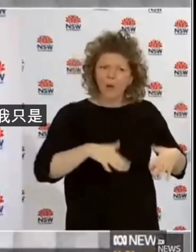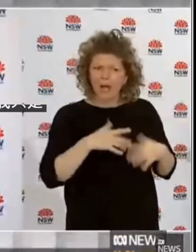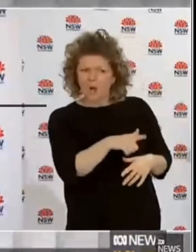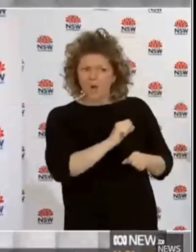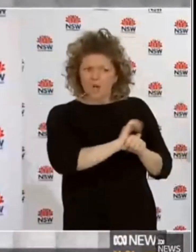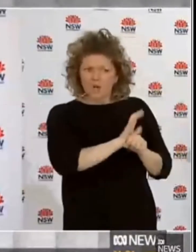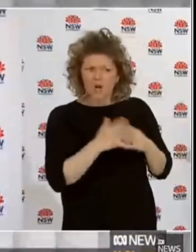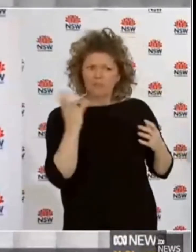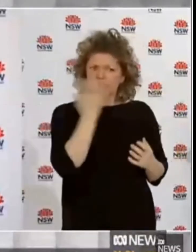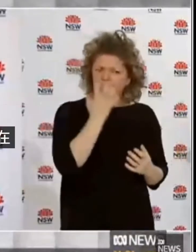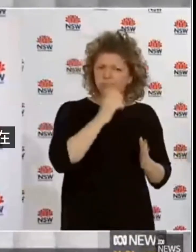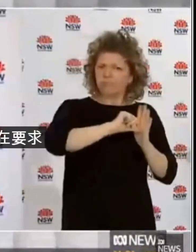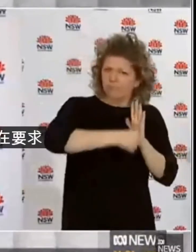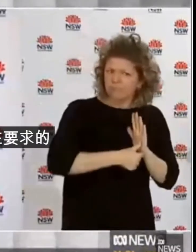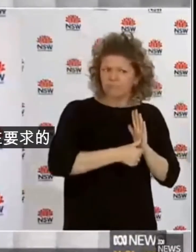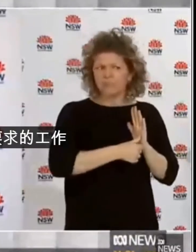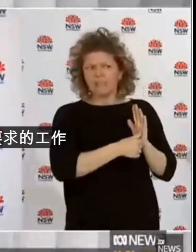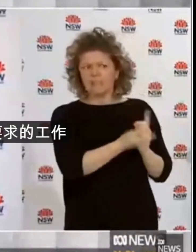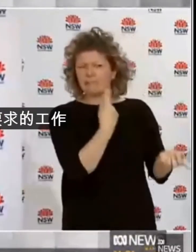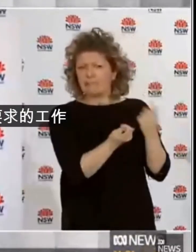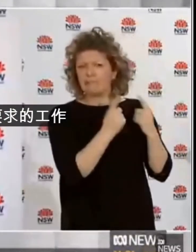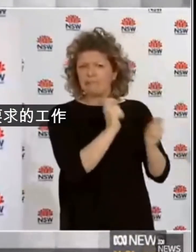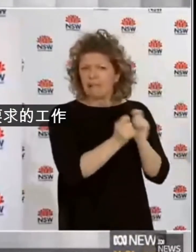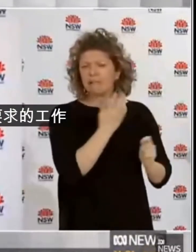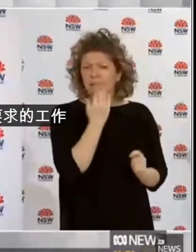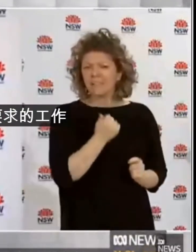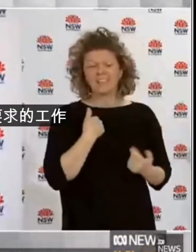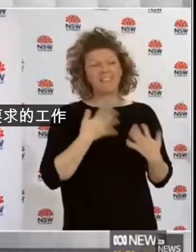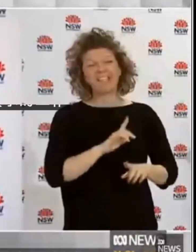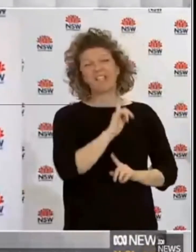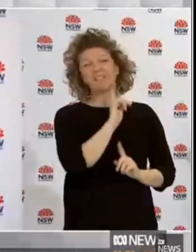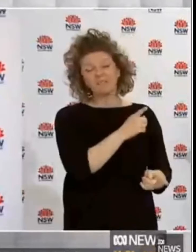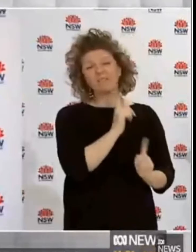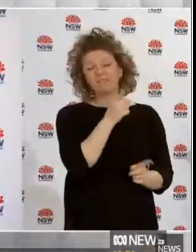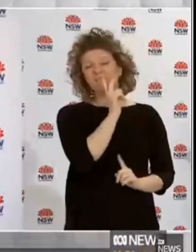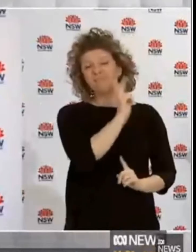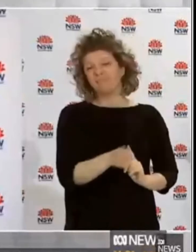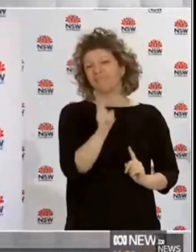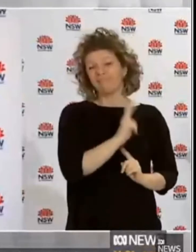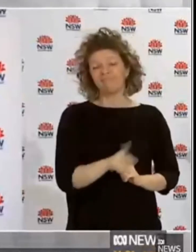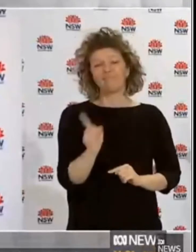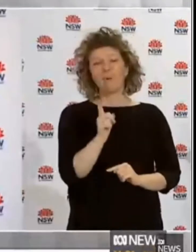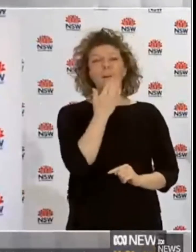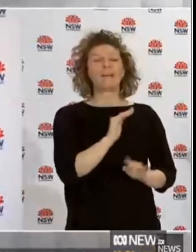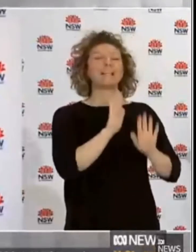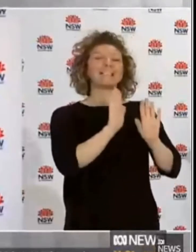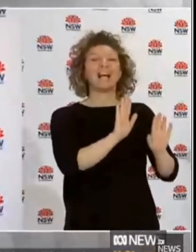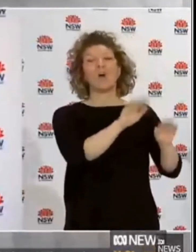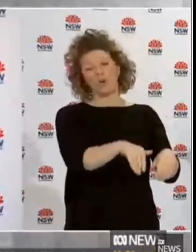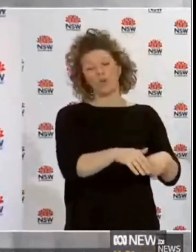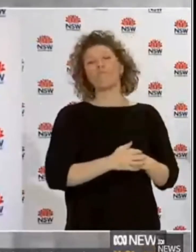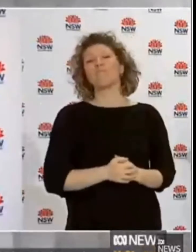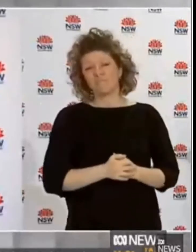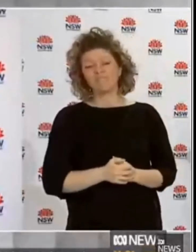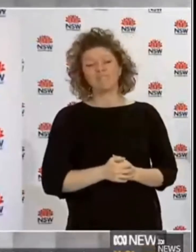to do what New South Wales Health has asked now on many occasions, and that is stay at home. Just stay